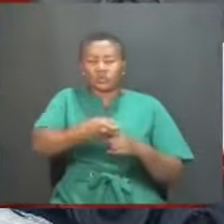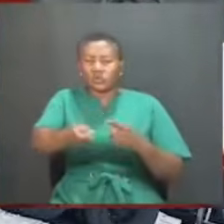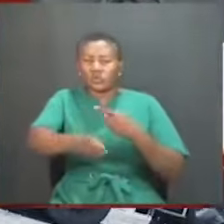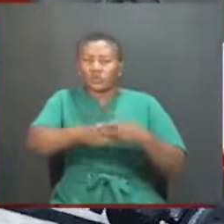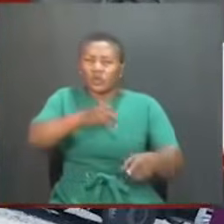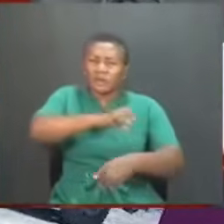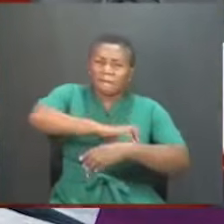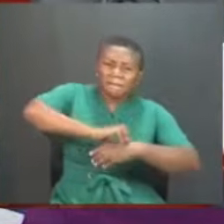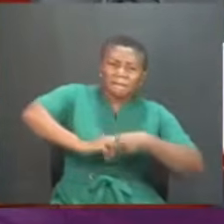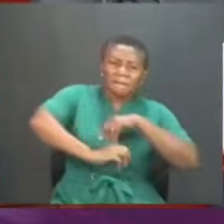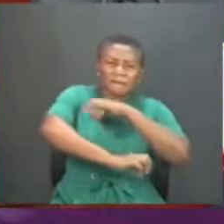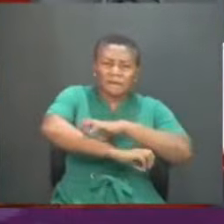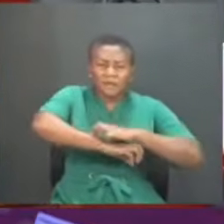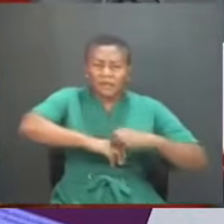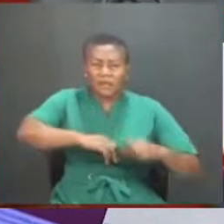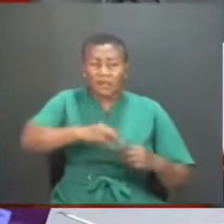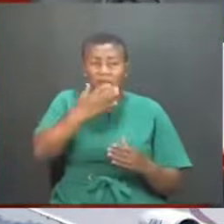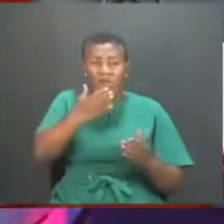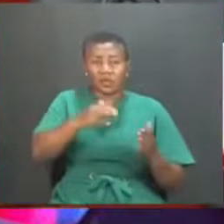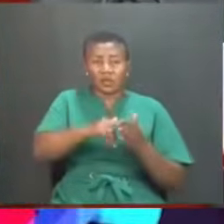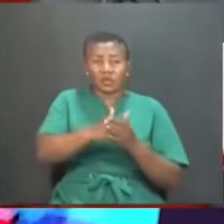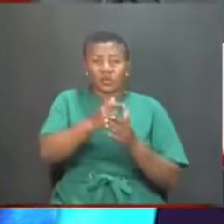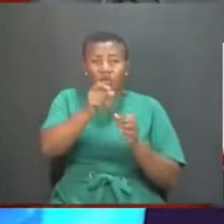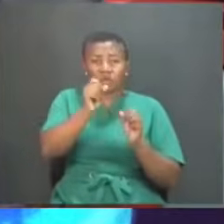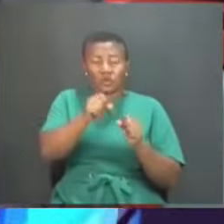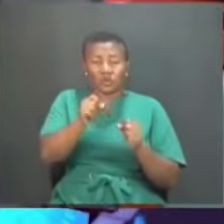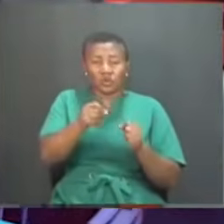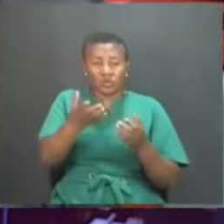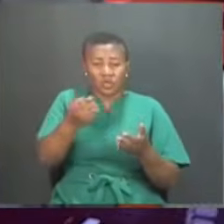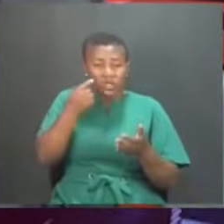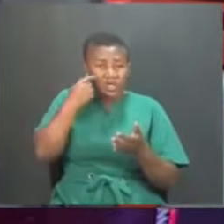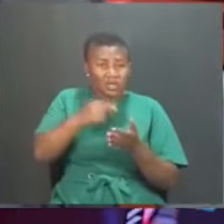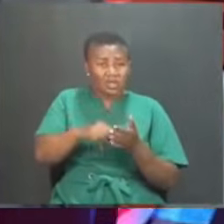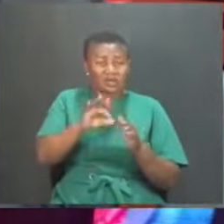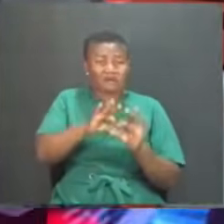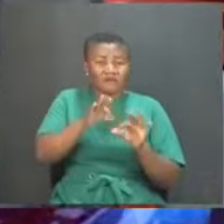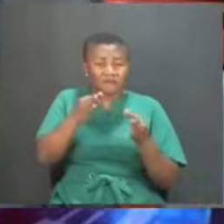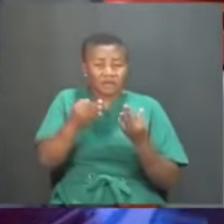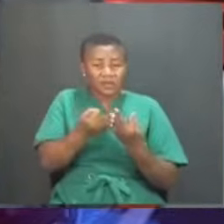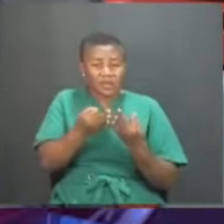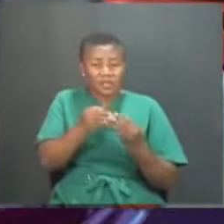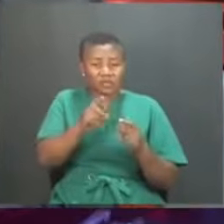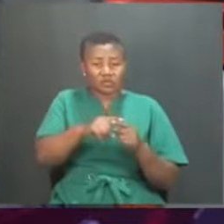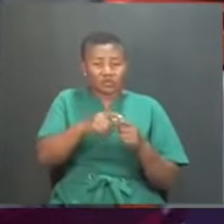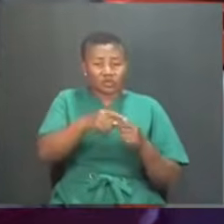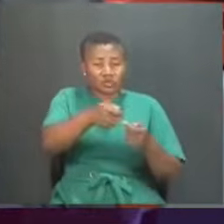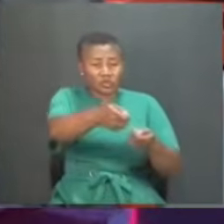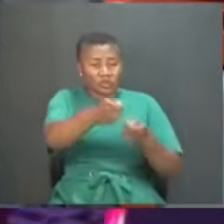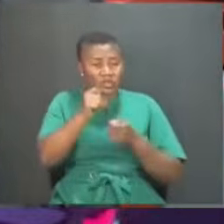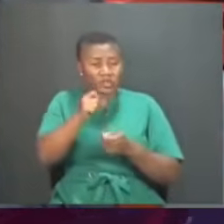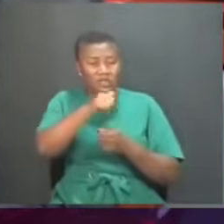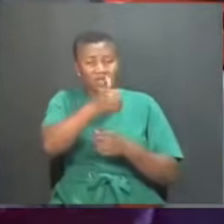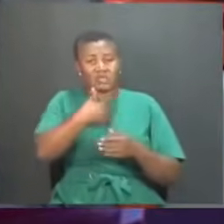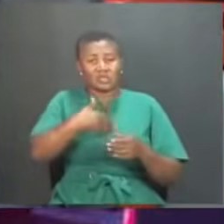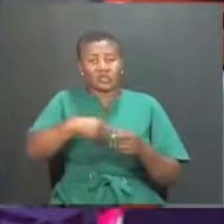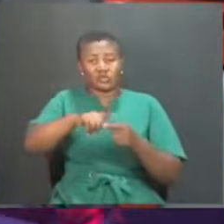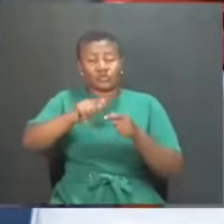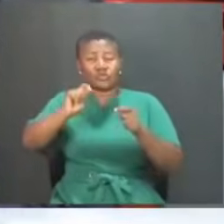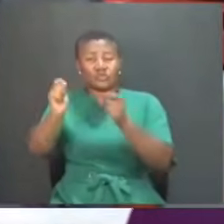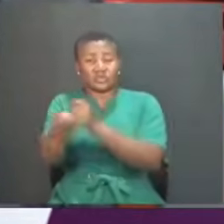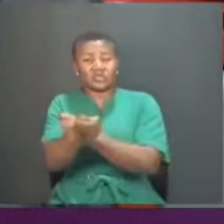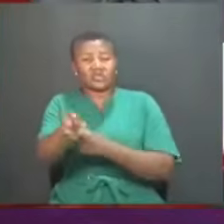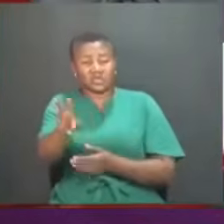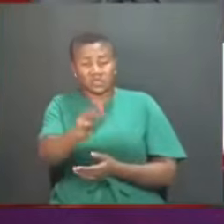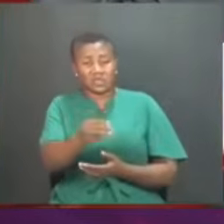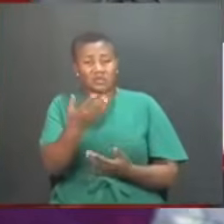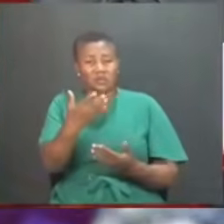if there's a way that you can see them through and have a family to have some sort of replacement the good people of this country will be